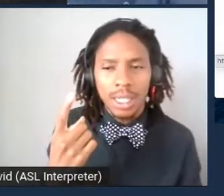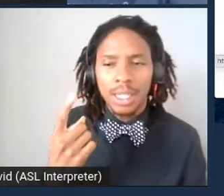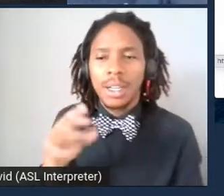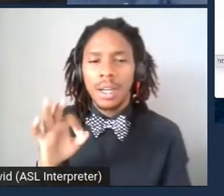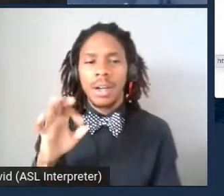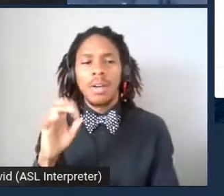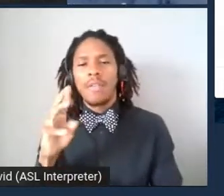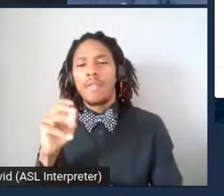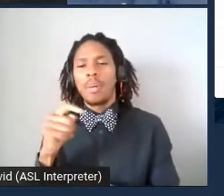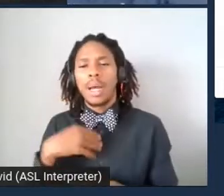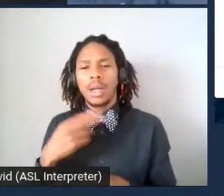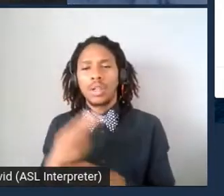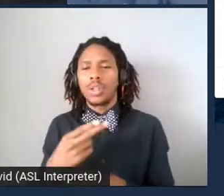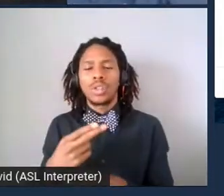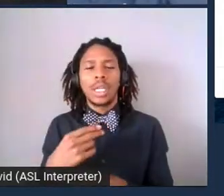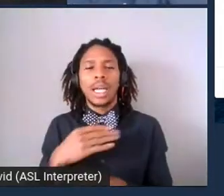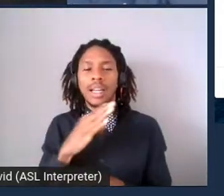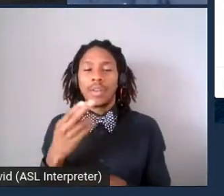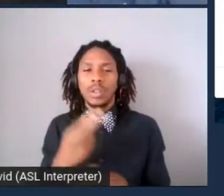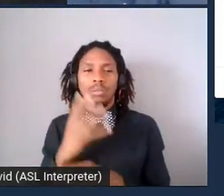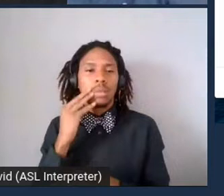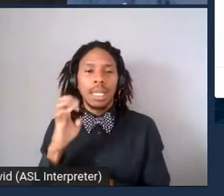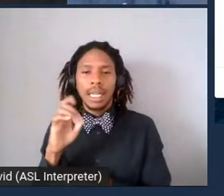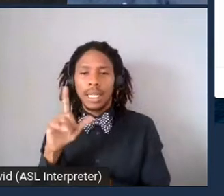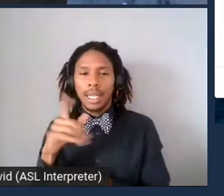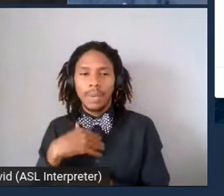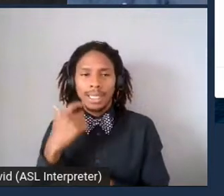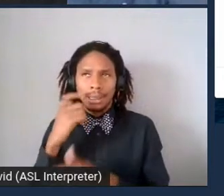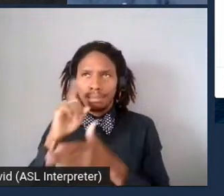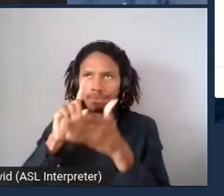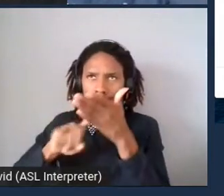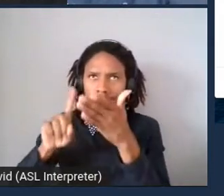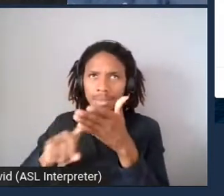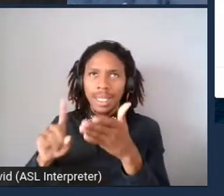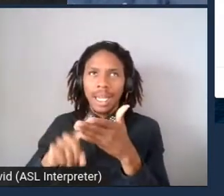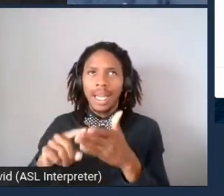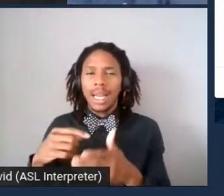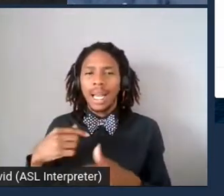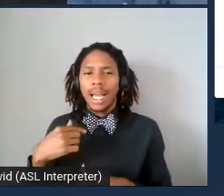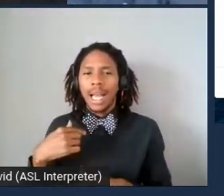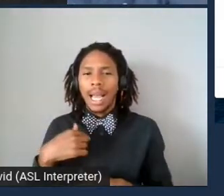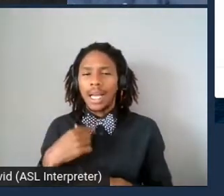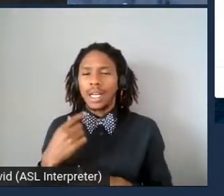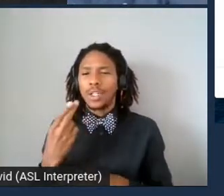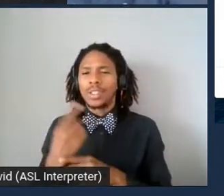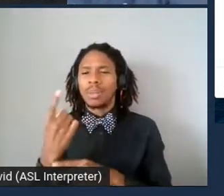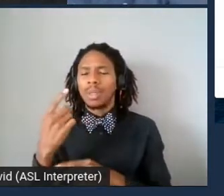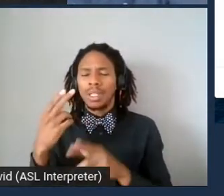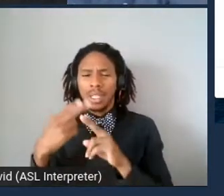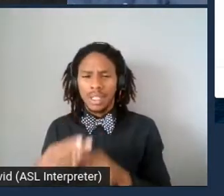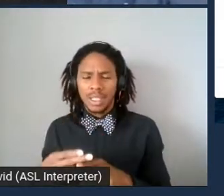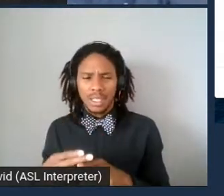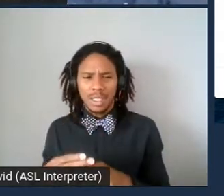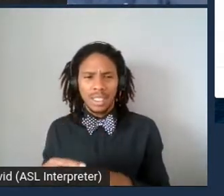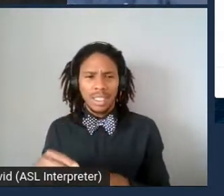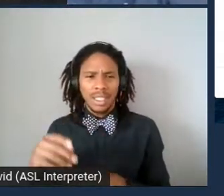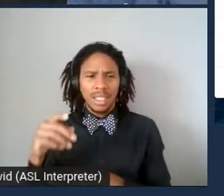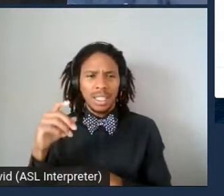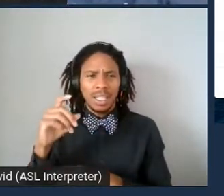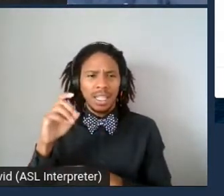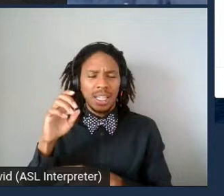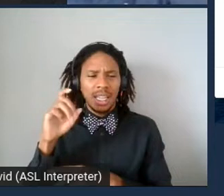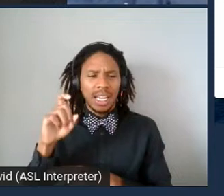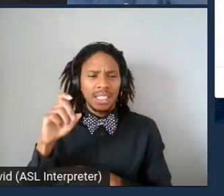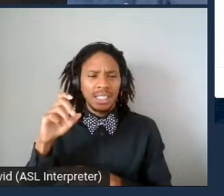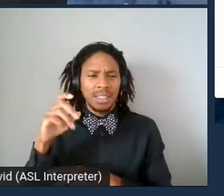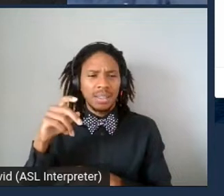I've never used EDL, but I just looked up right now. It looks like I would probably need to use something called FCP